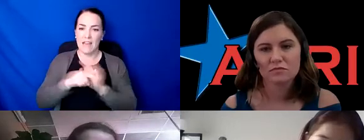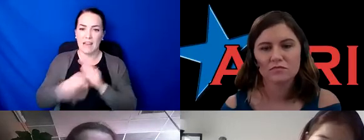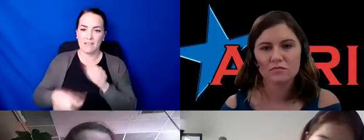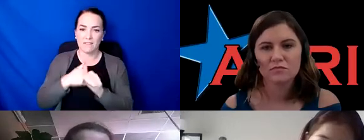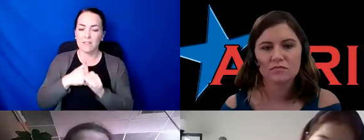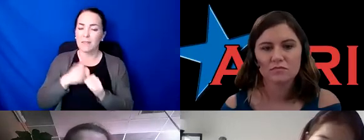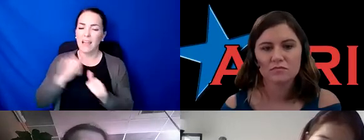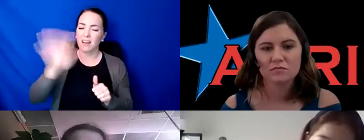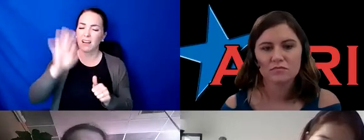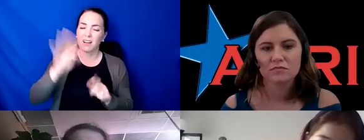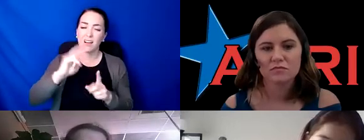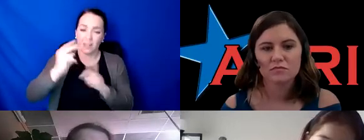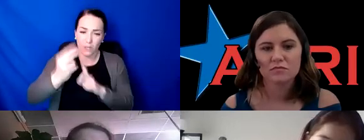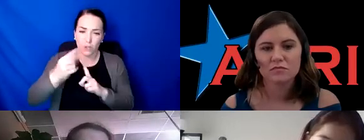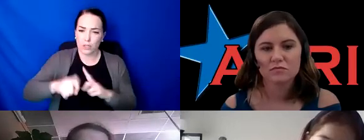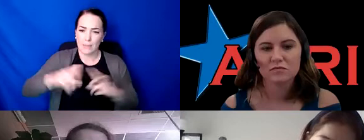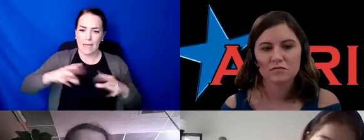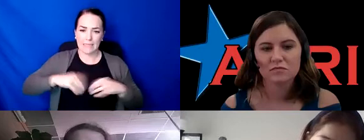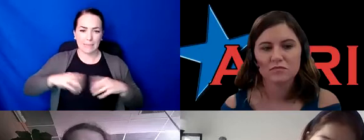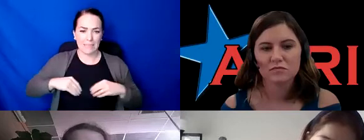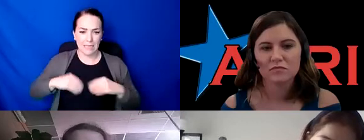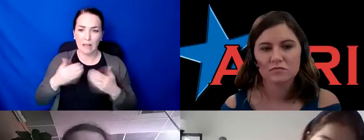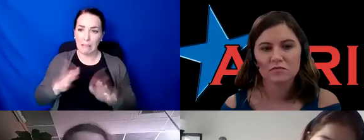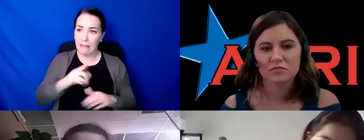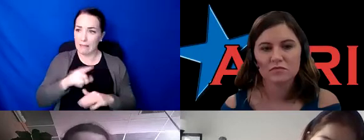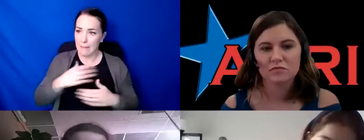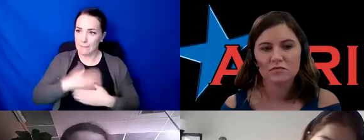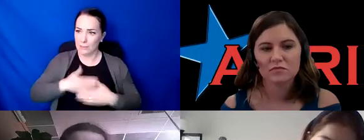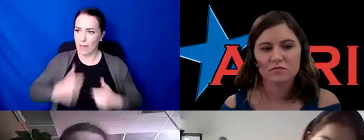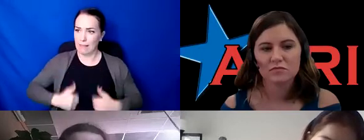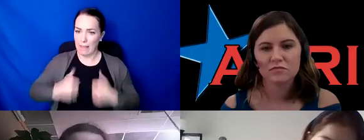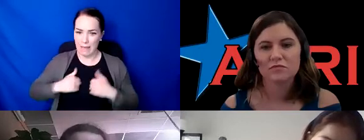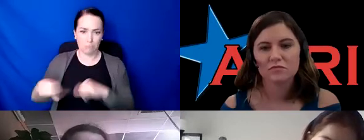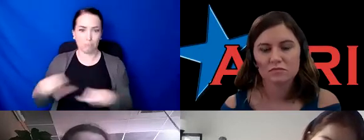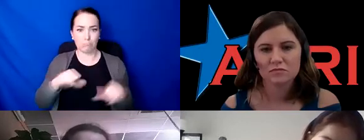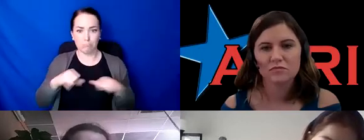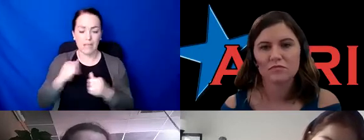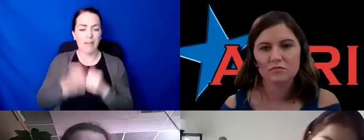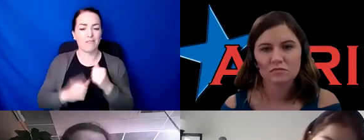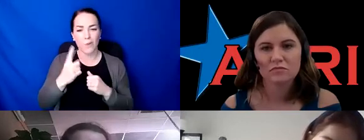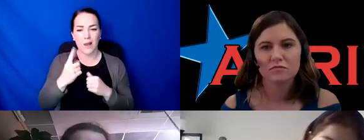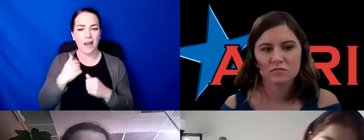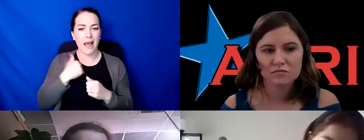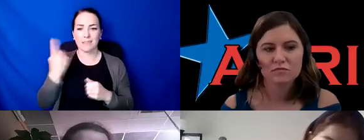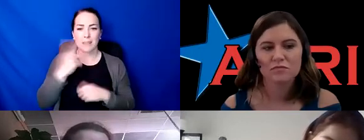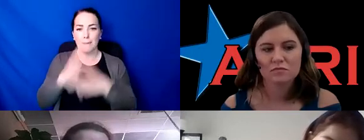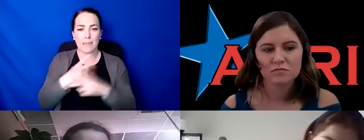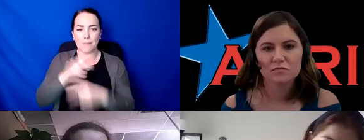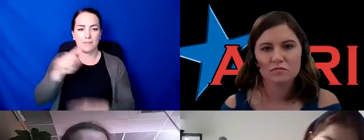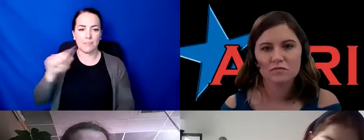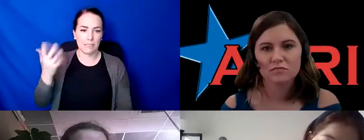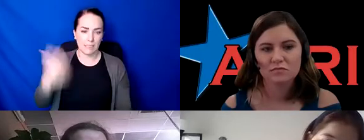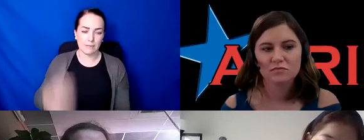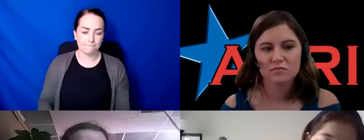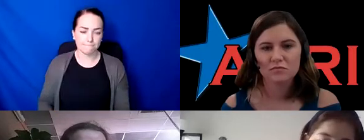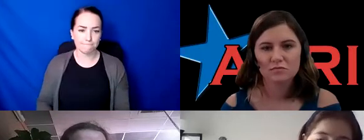accepted, and they should be able to enjoy life the way that everybody else does, because everybody has some form of disability.